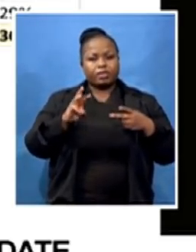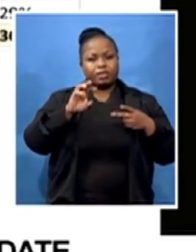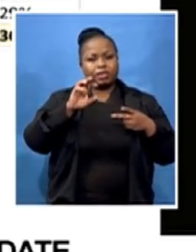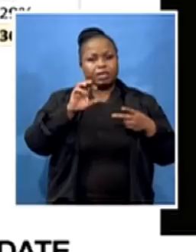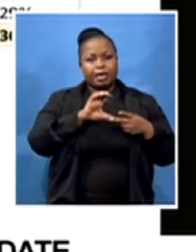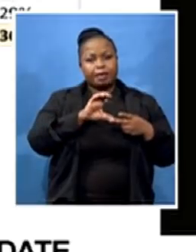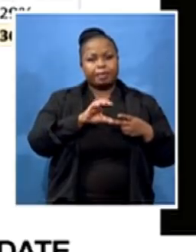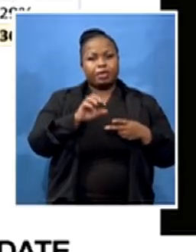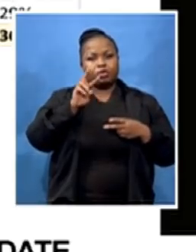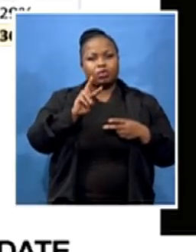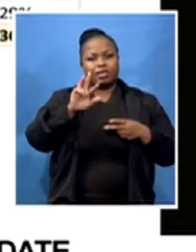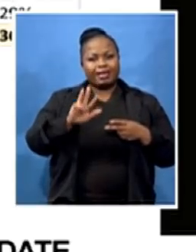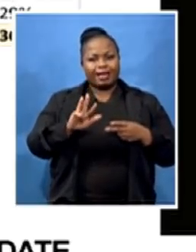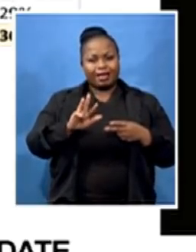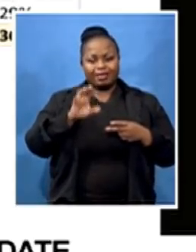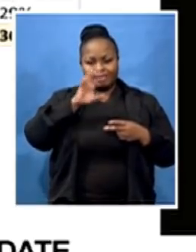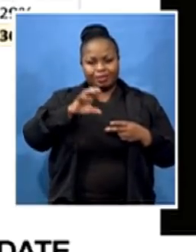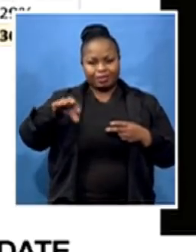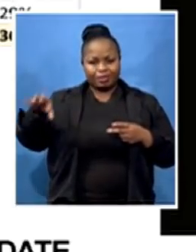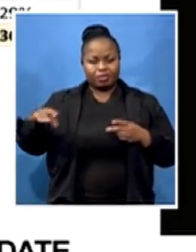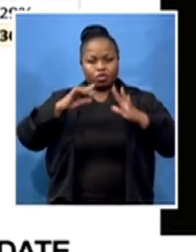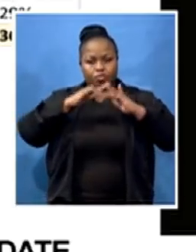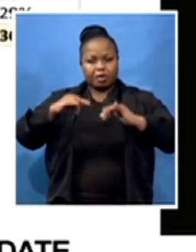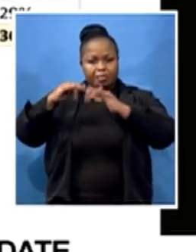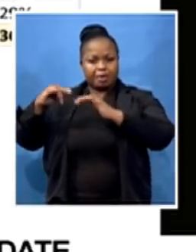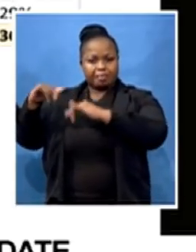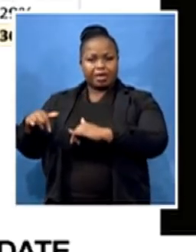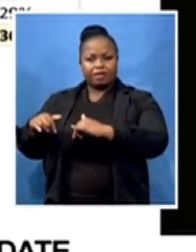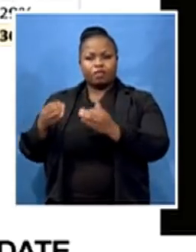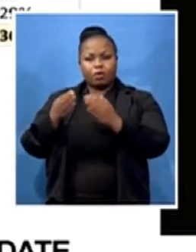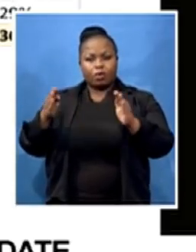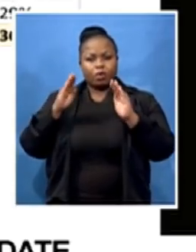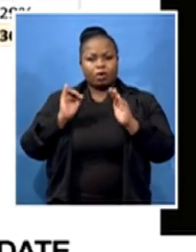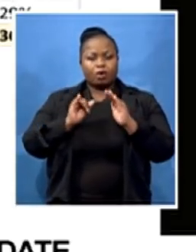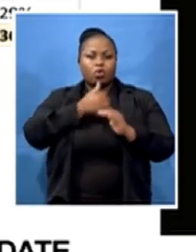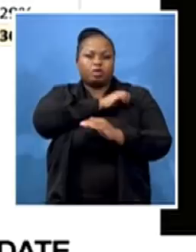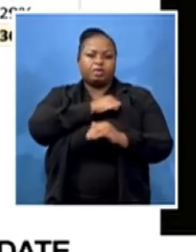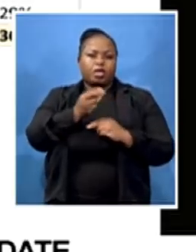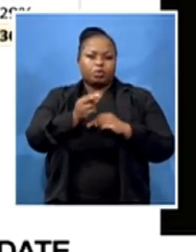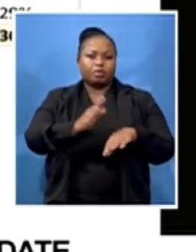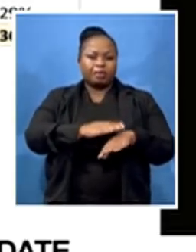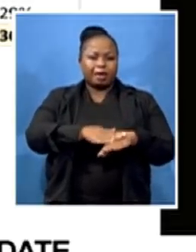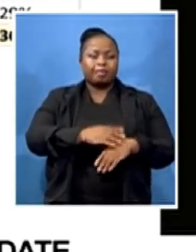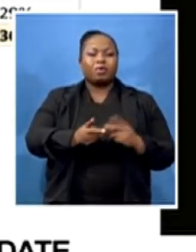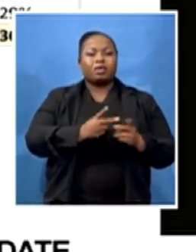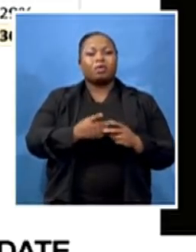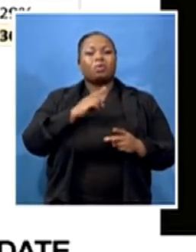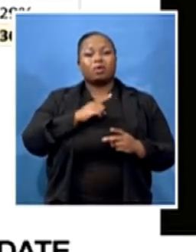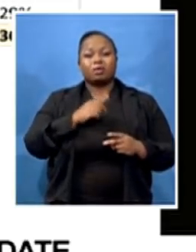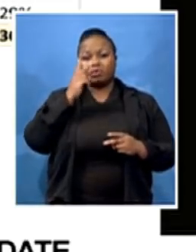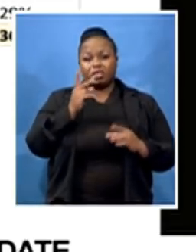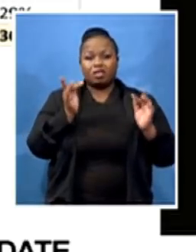because we have got a gap on the quarantines, on the contacts reach. That means we need to